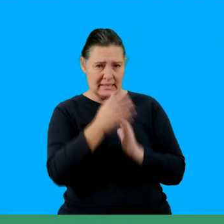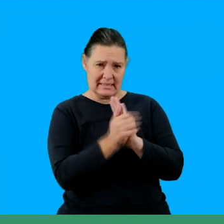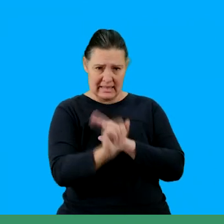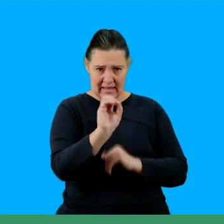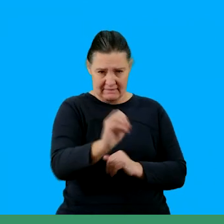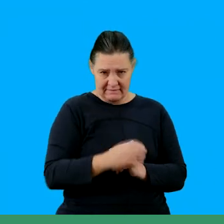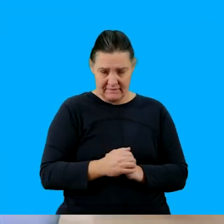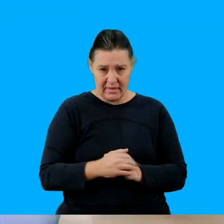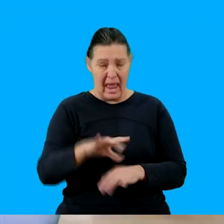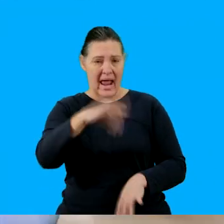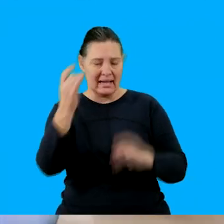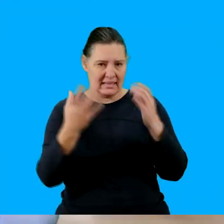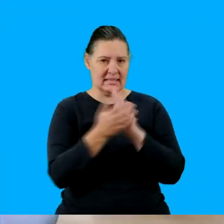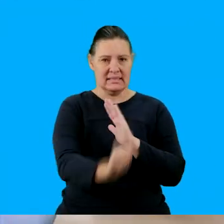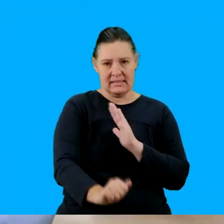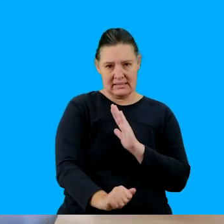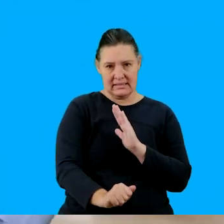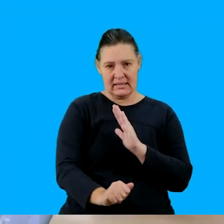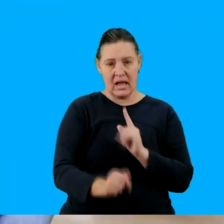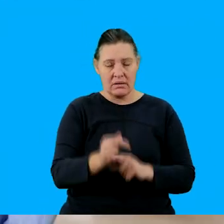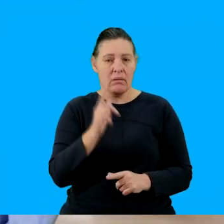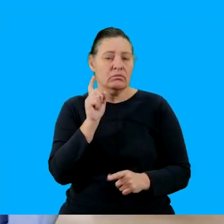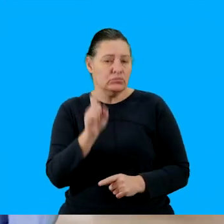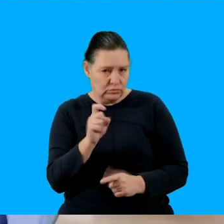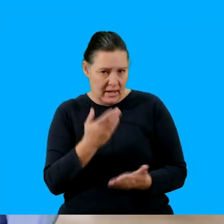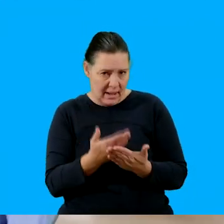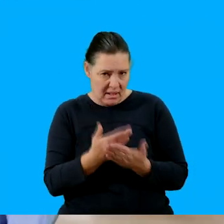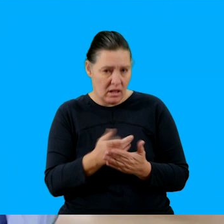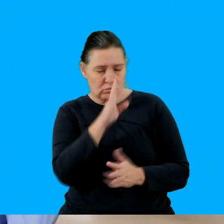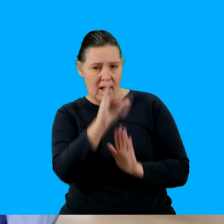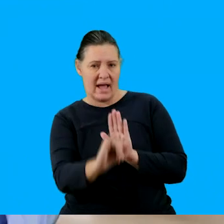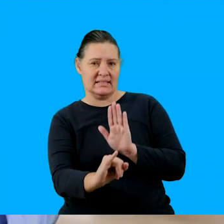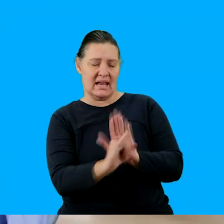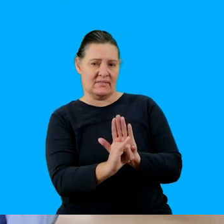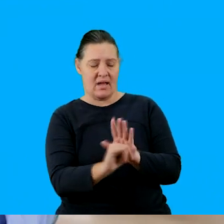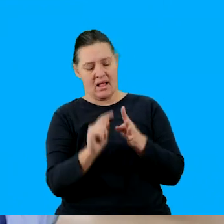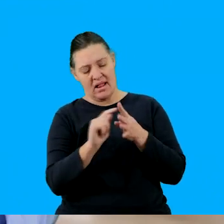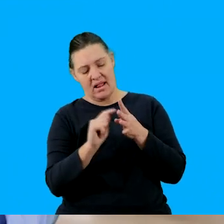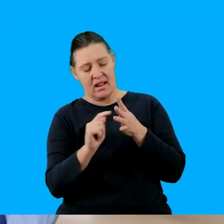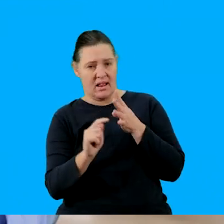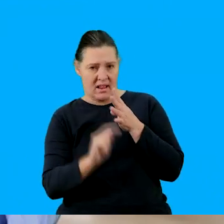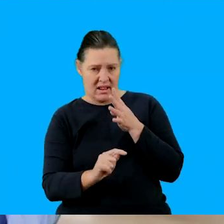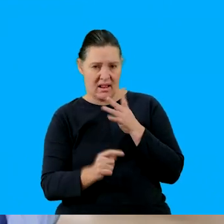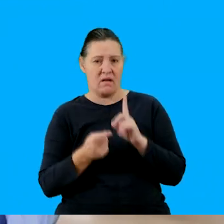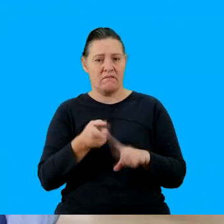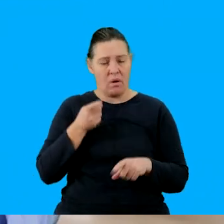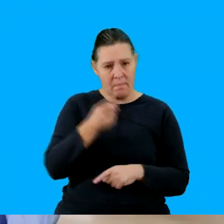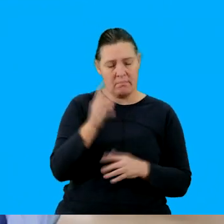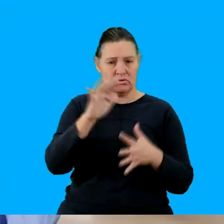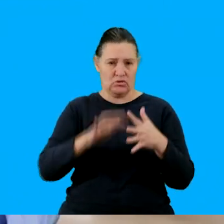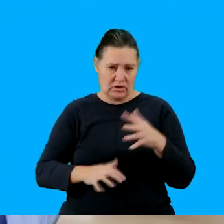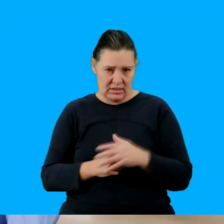your skills, your analytic skills, and you should be able to identify aspects from